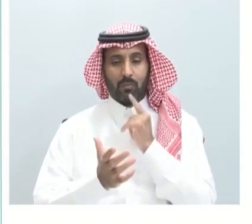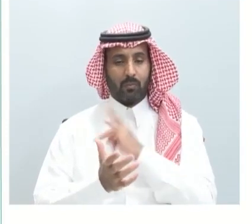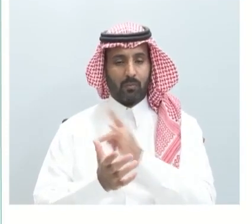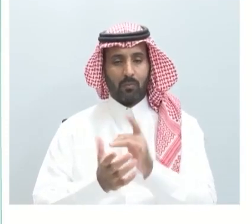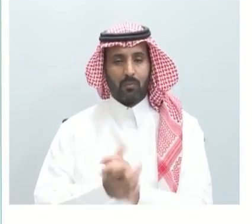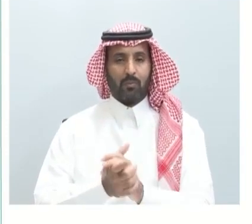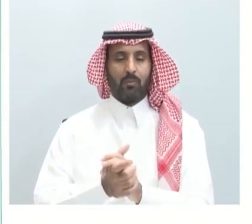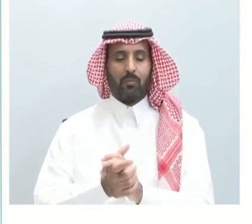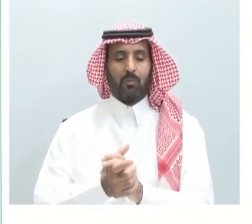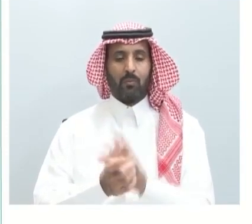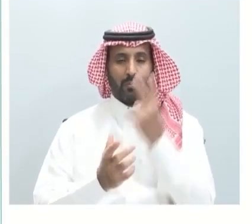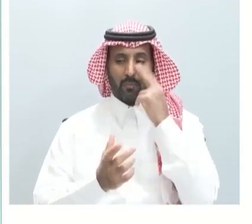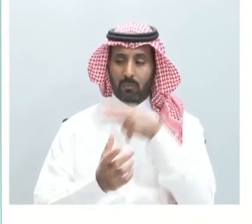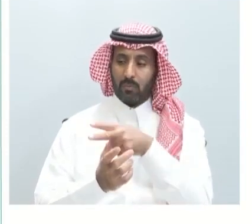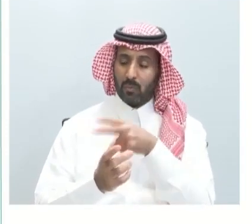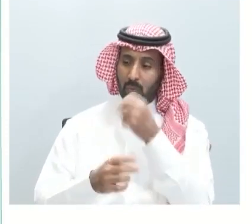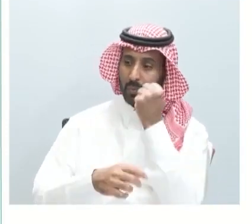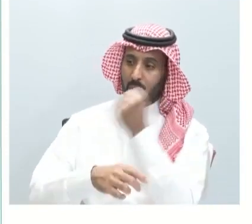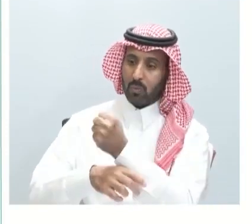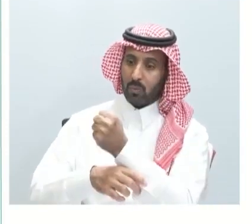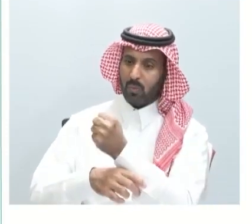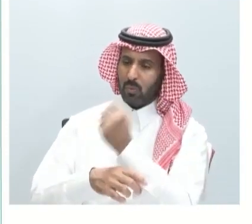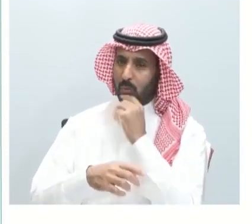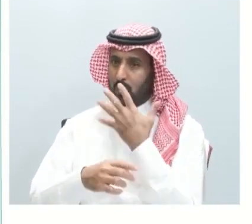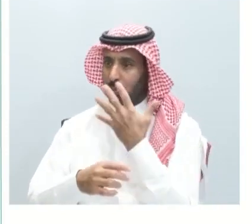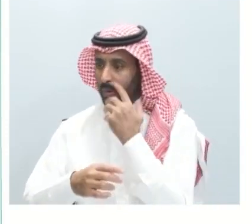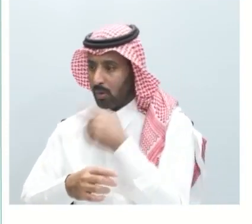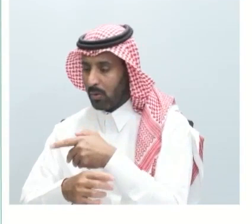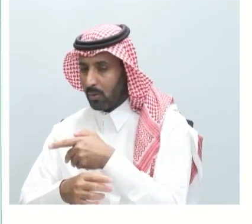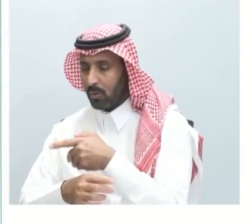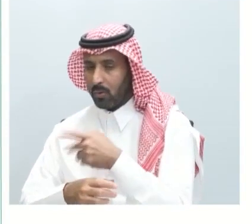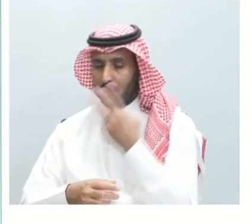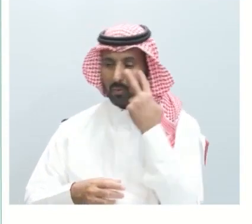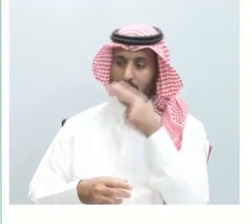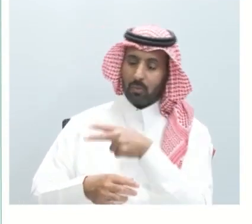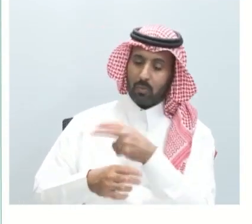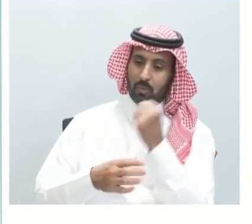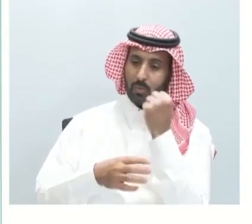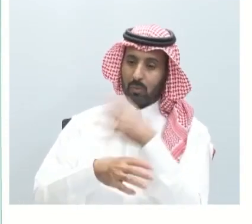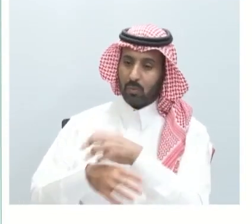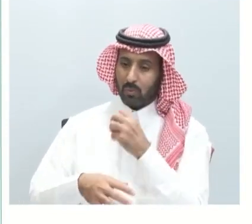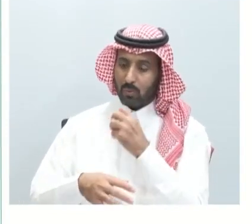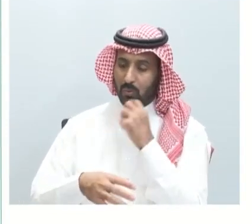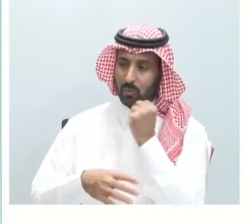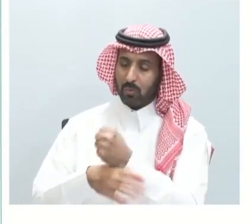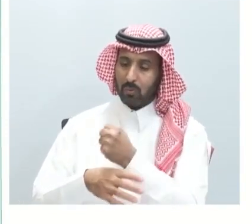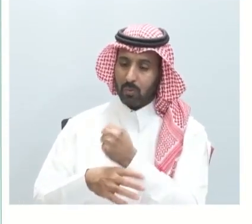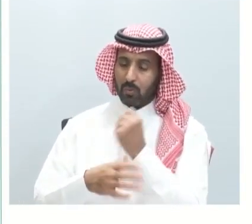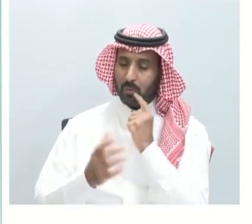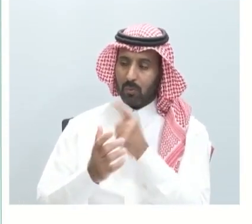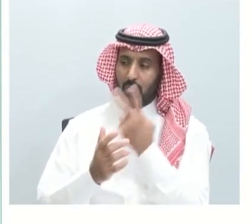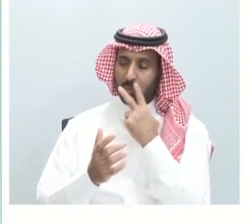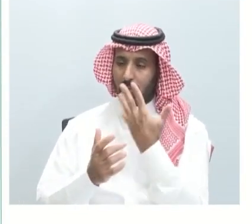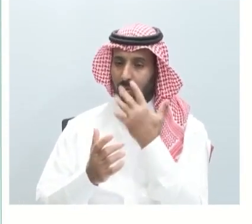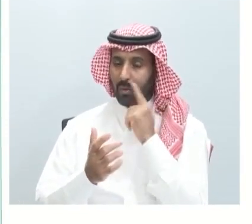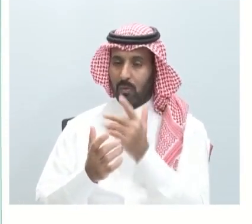is. Witnessing a crime is frightening. Witnessing a crime is frightening. Of course